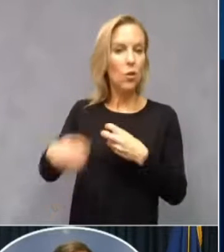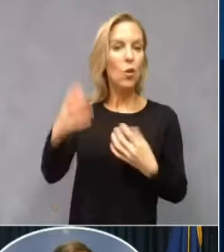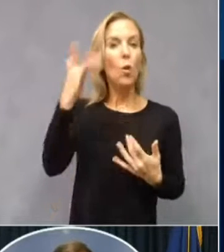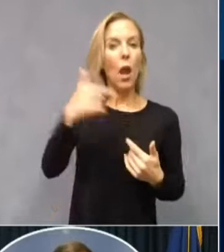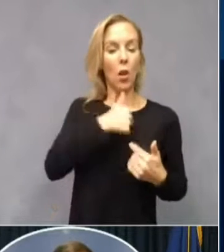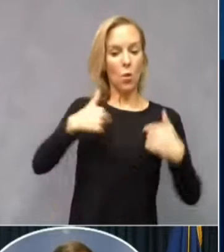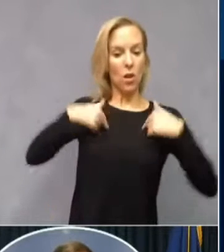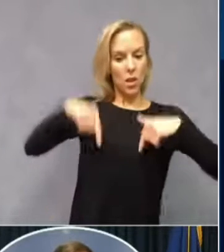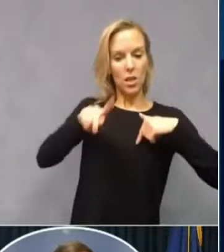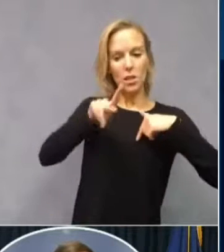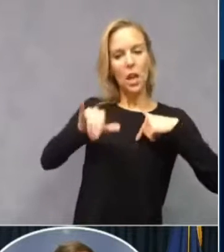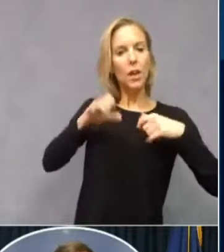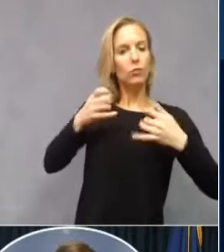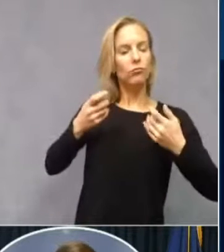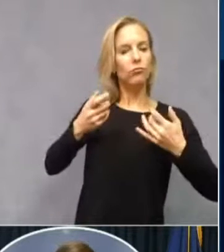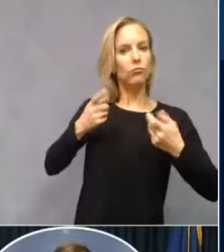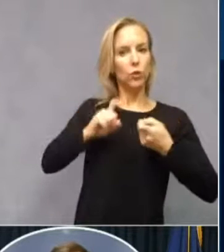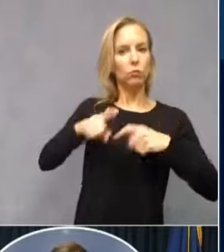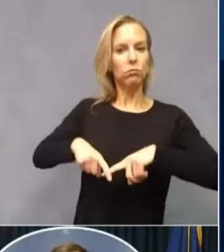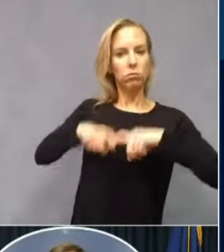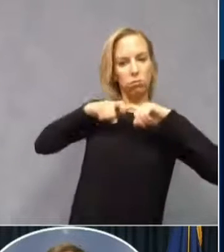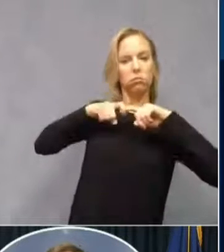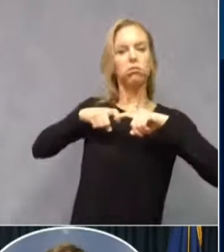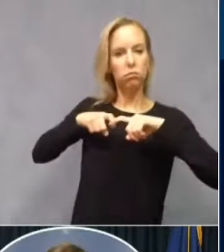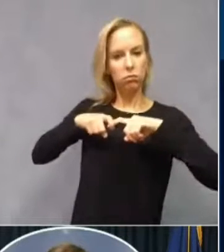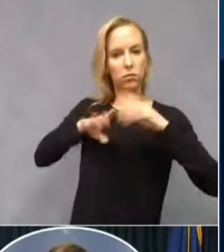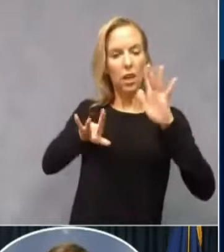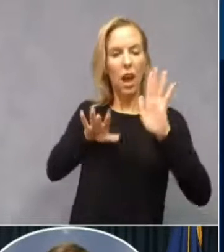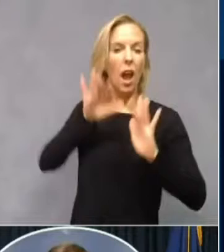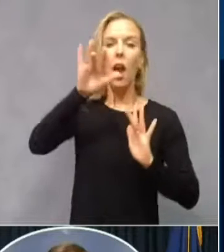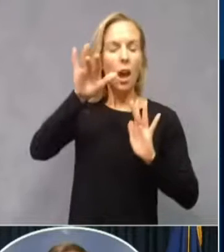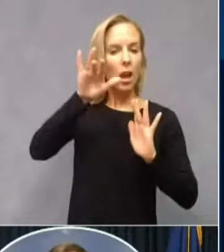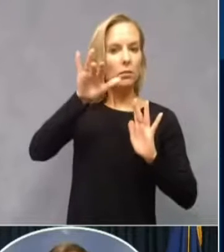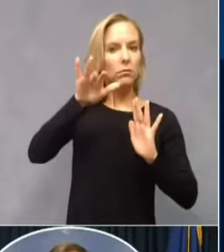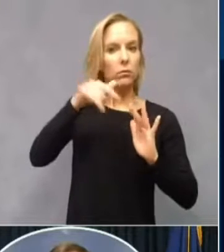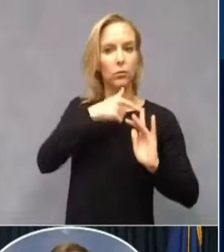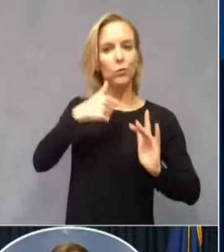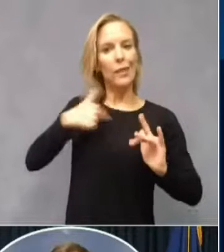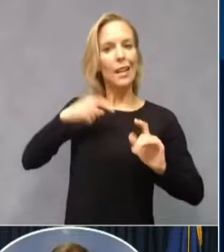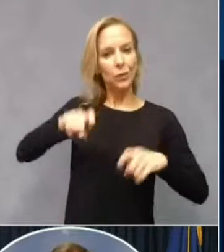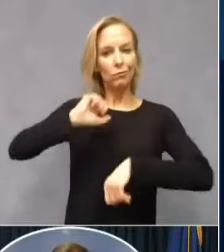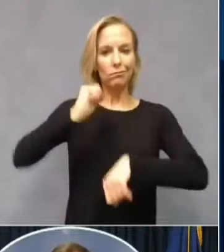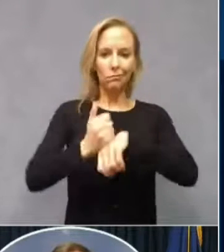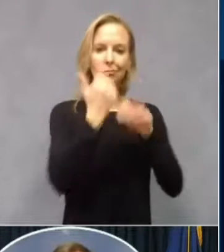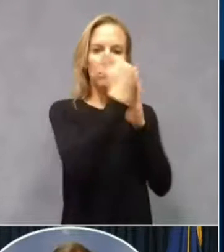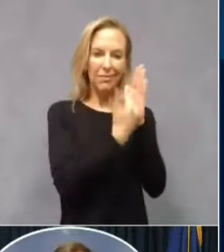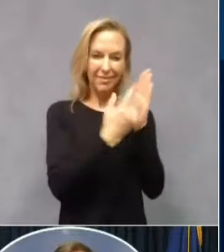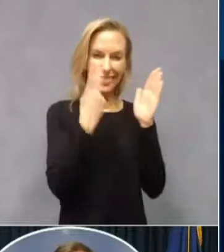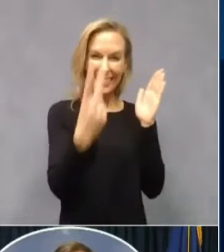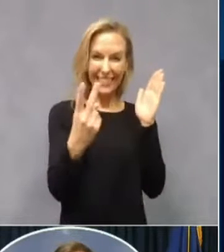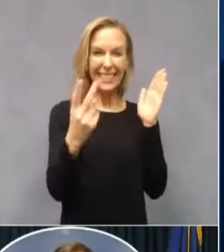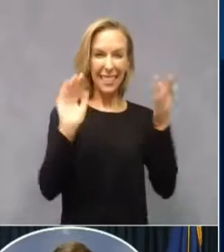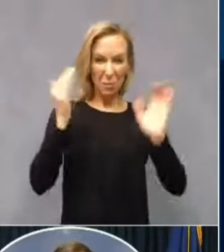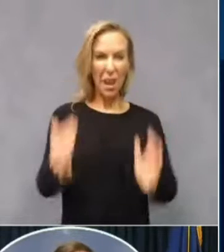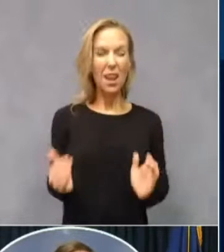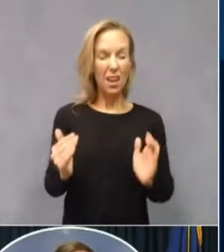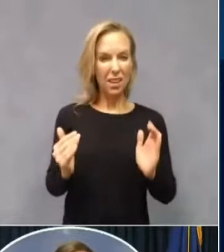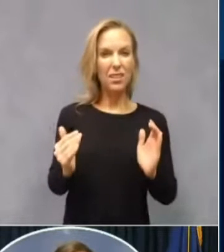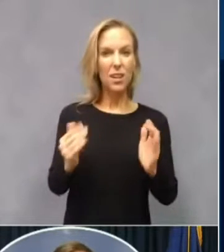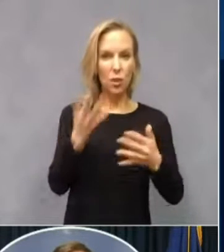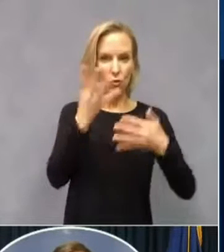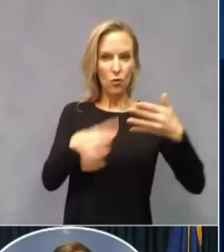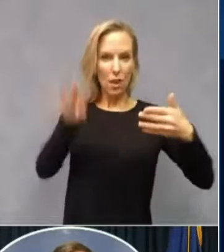to stop our escalation during this period. And look at the difference in those two graphs about taking